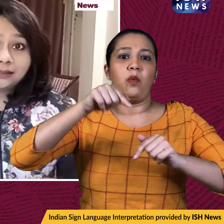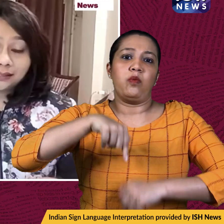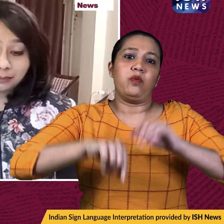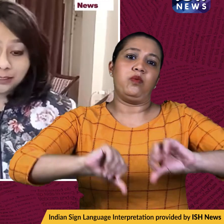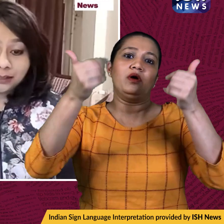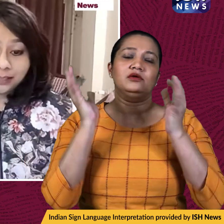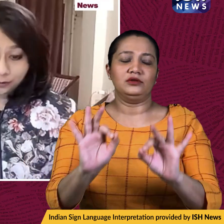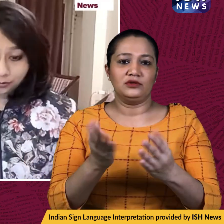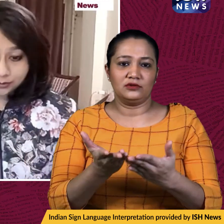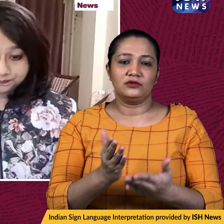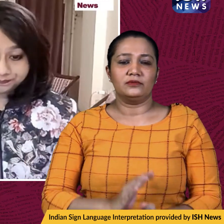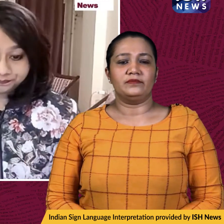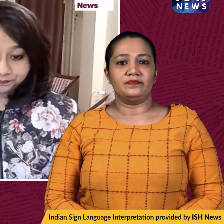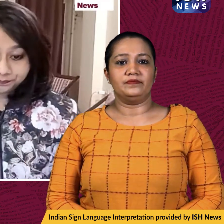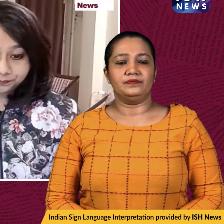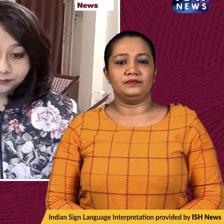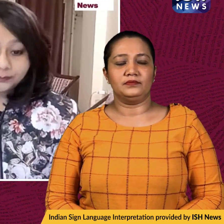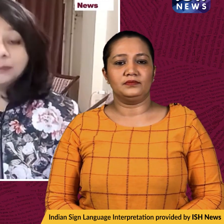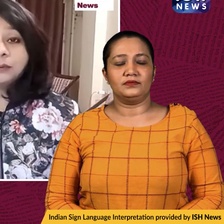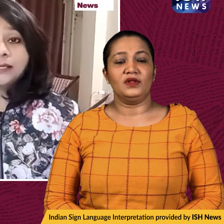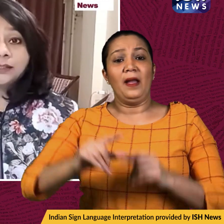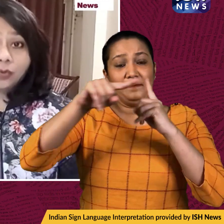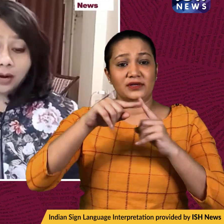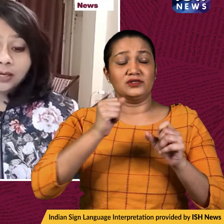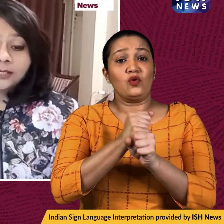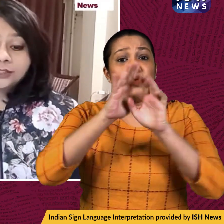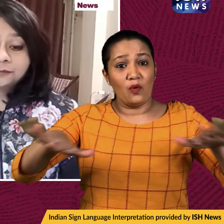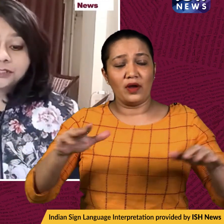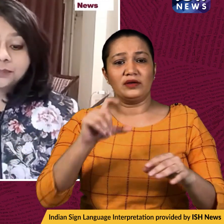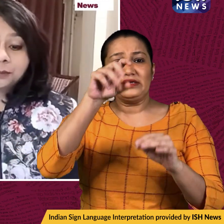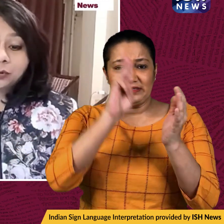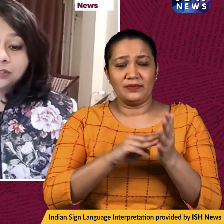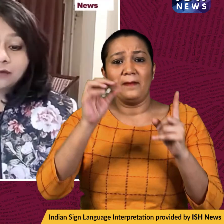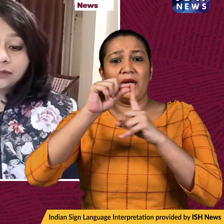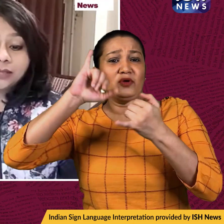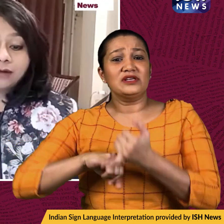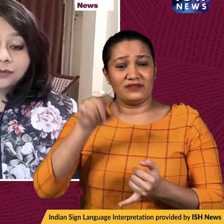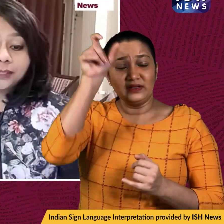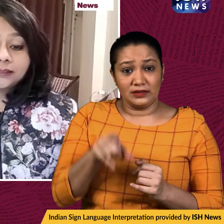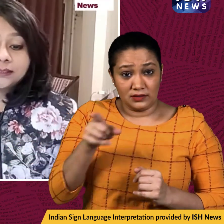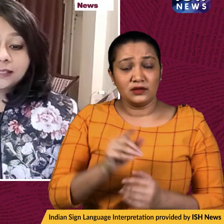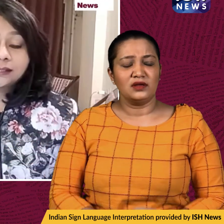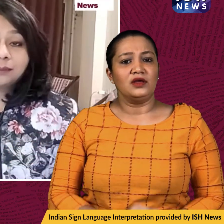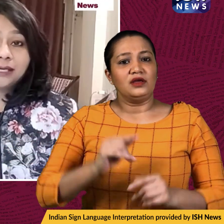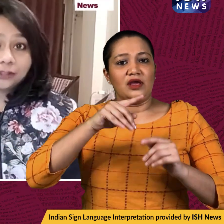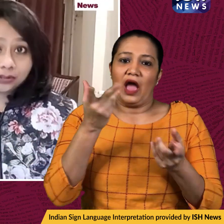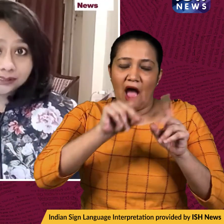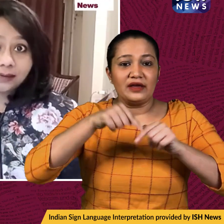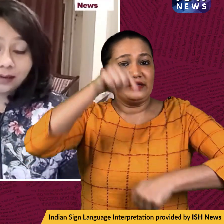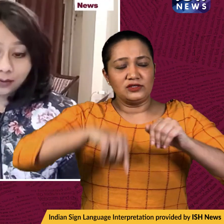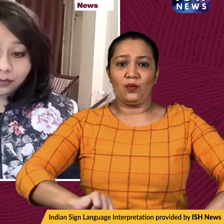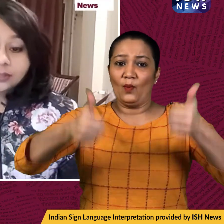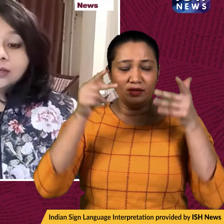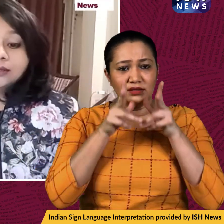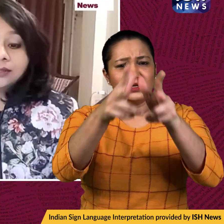in the assembly elections. Meanwhile, in Goa, Chief Minister Pramod Sawant, after winning the state assembly election,